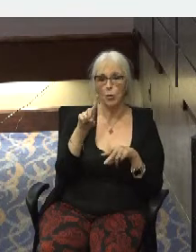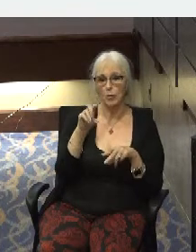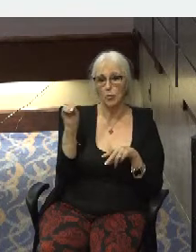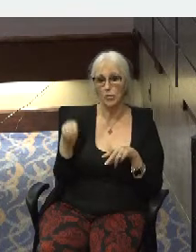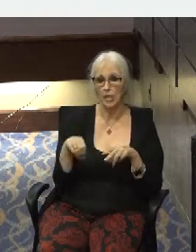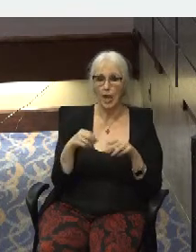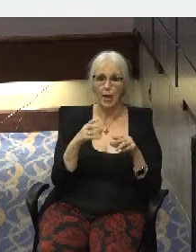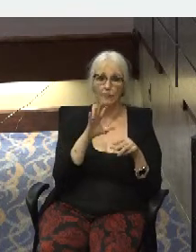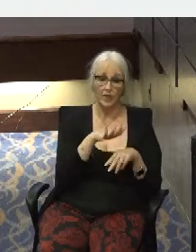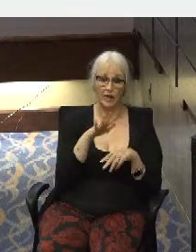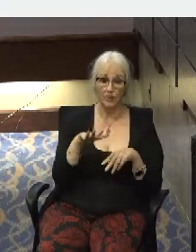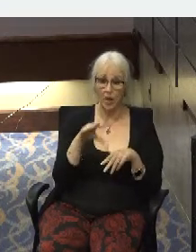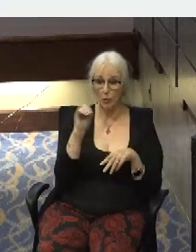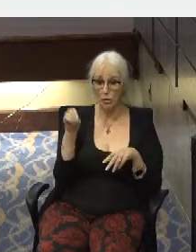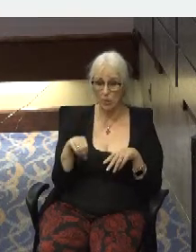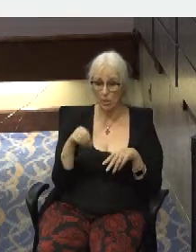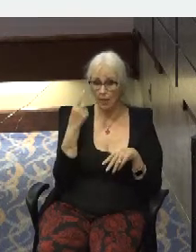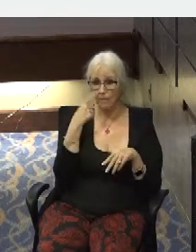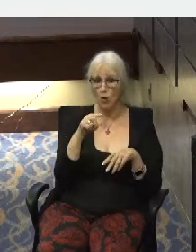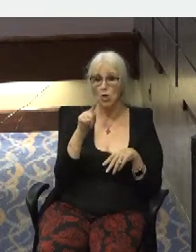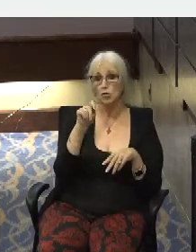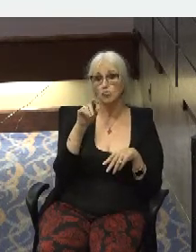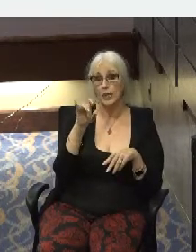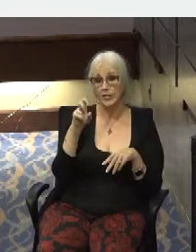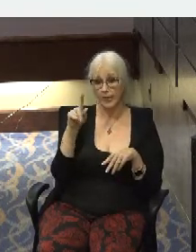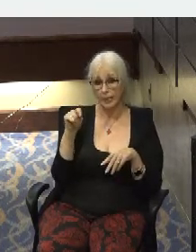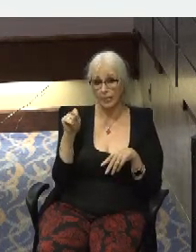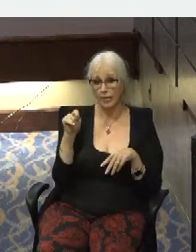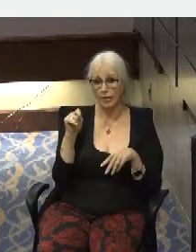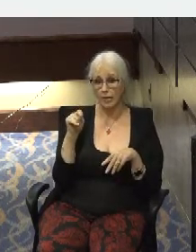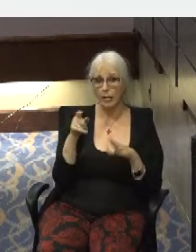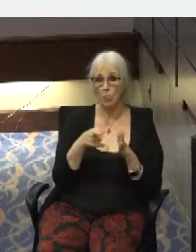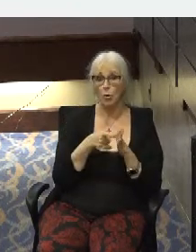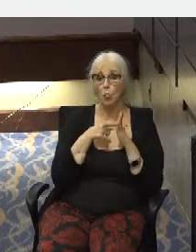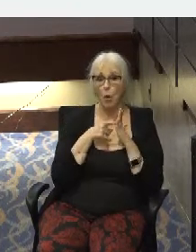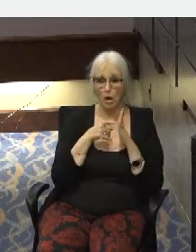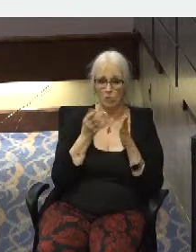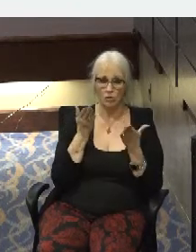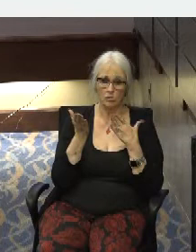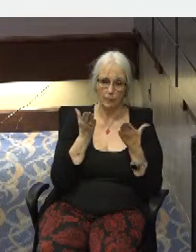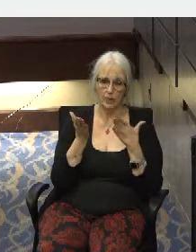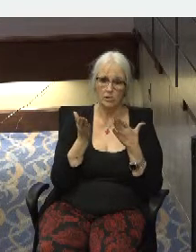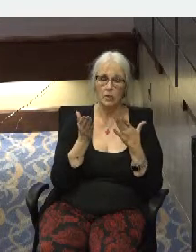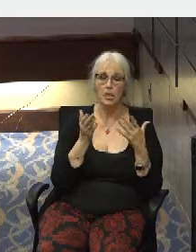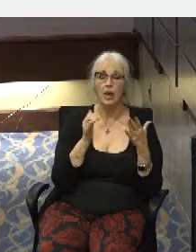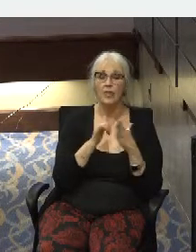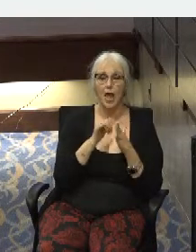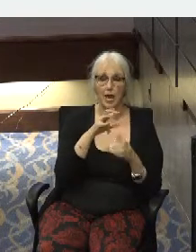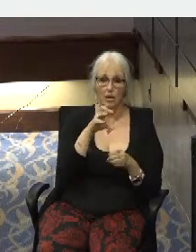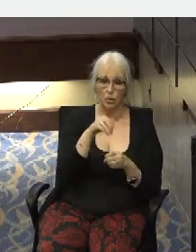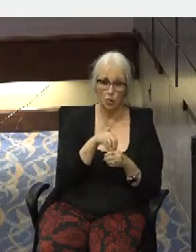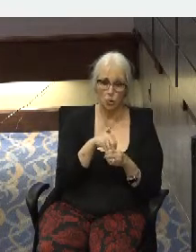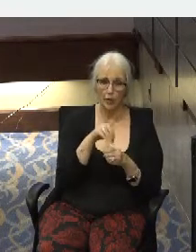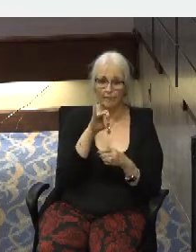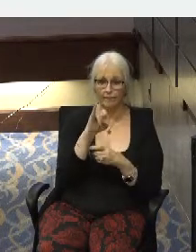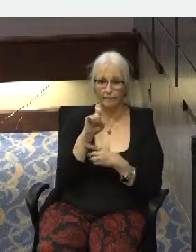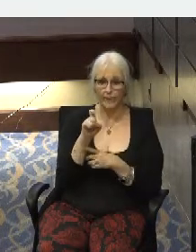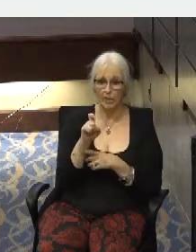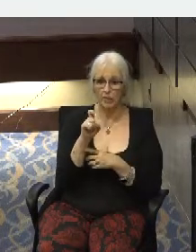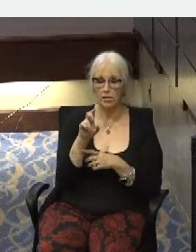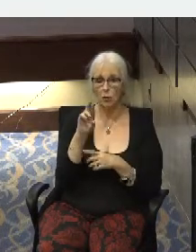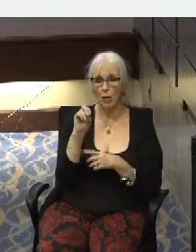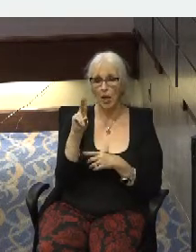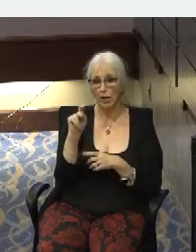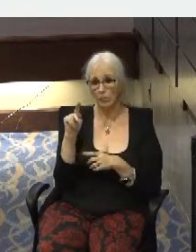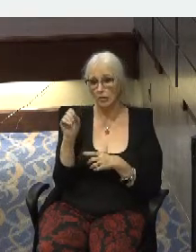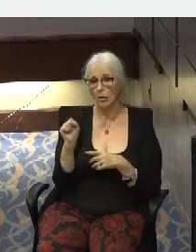up to 55% for those transit dependents who require service. And again, these are the fixed route system for scenario 2